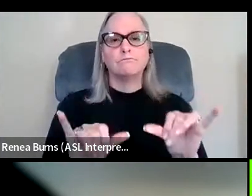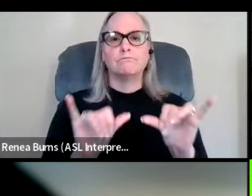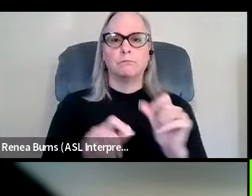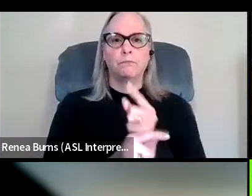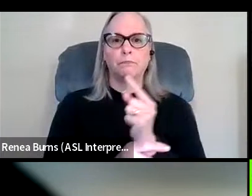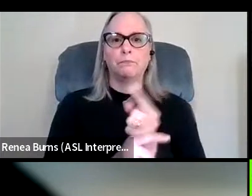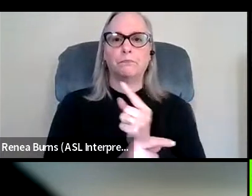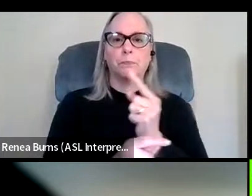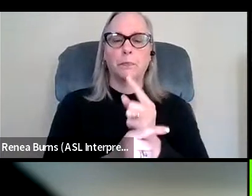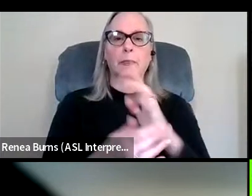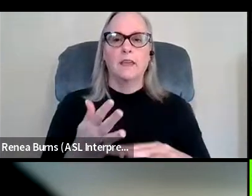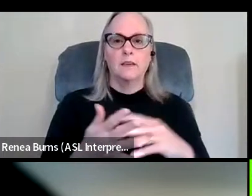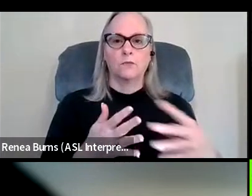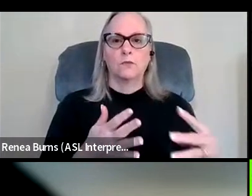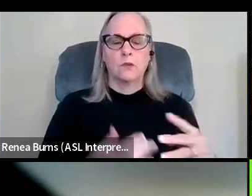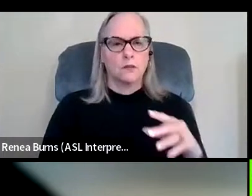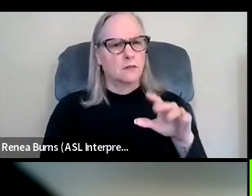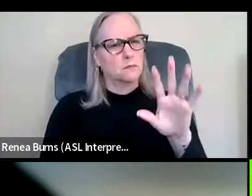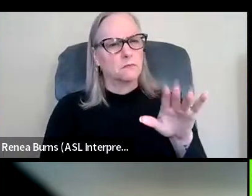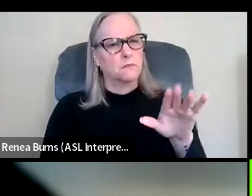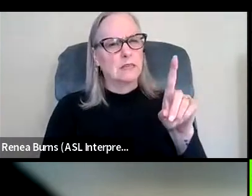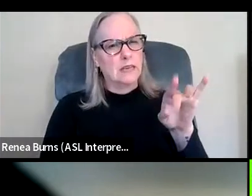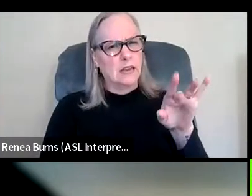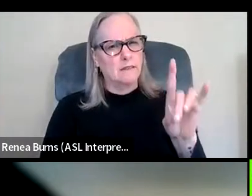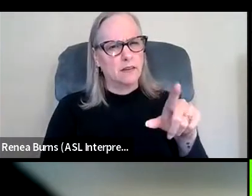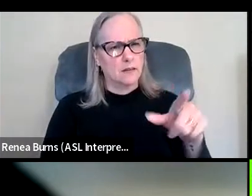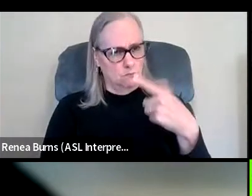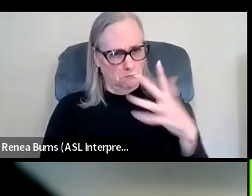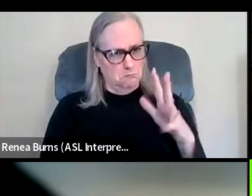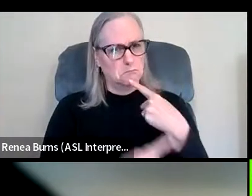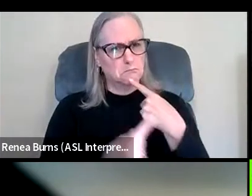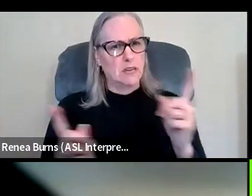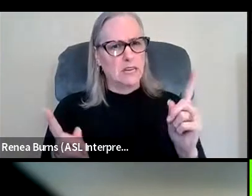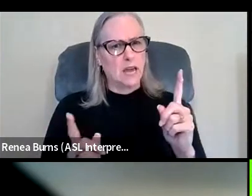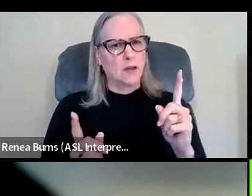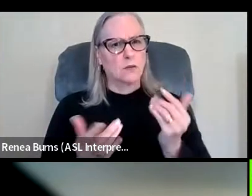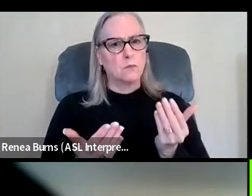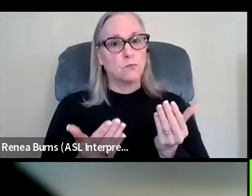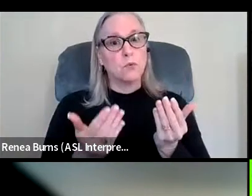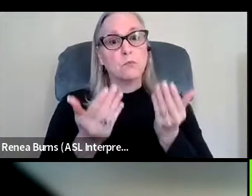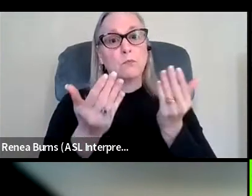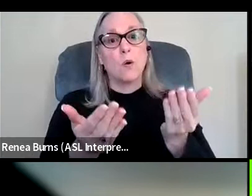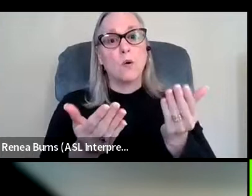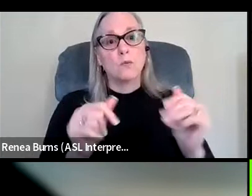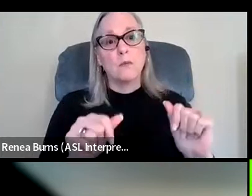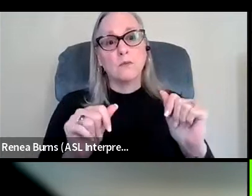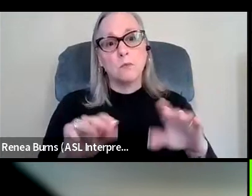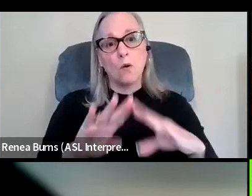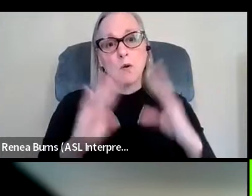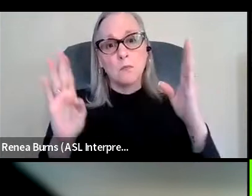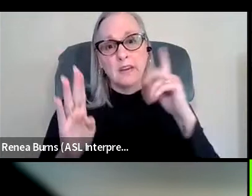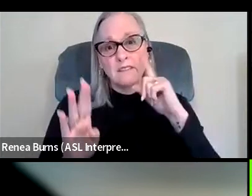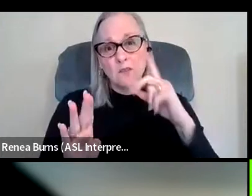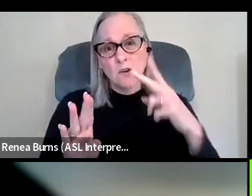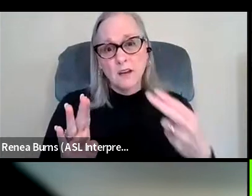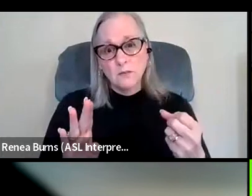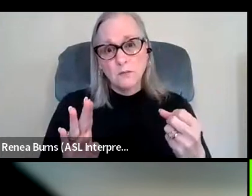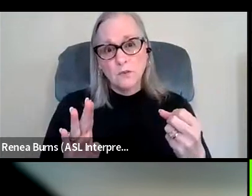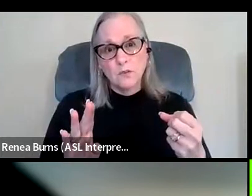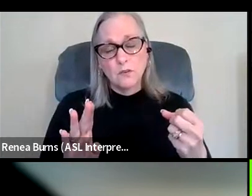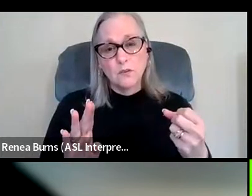for David. I don't know if you've announced a proposed opening for the high school for the